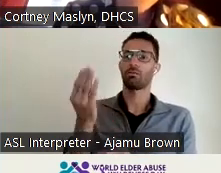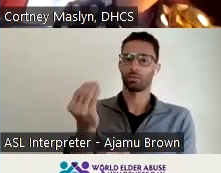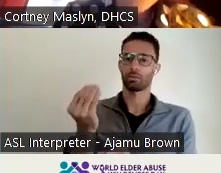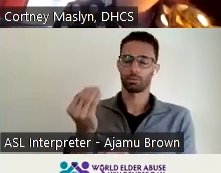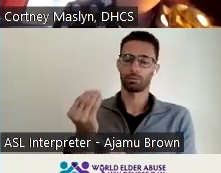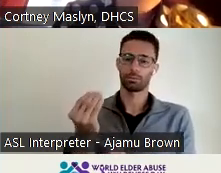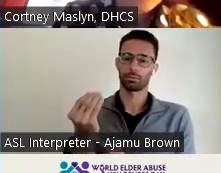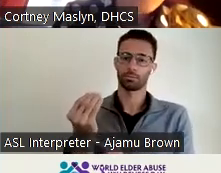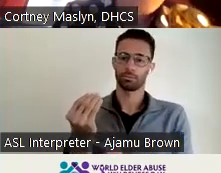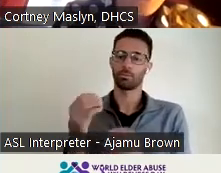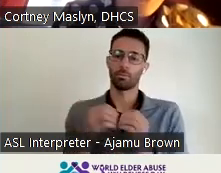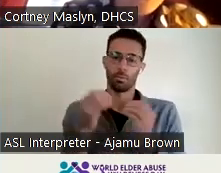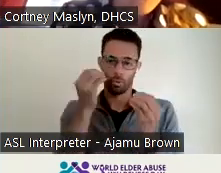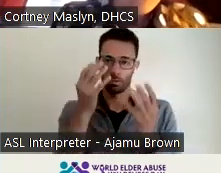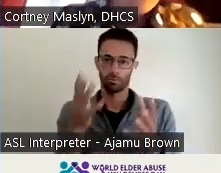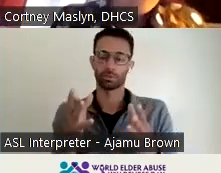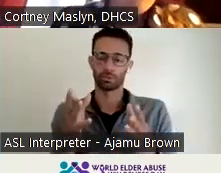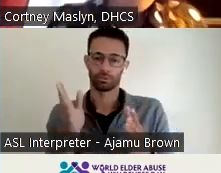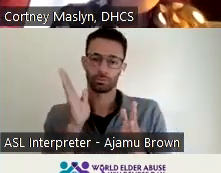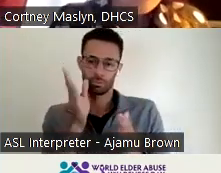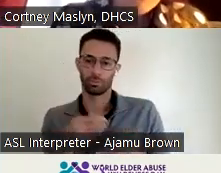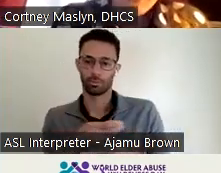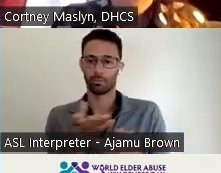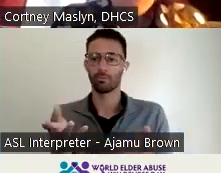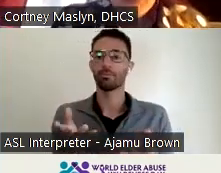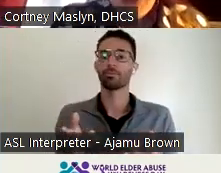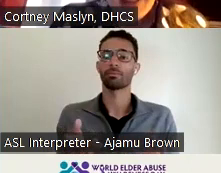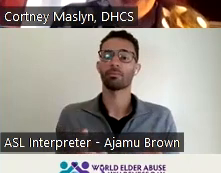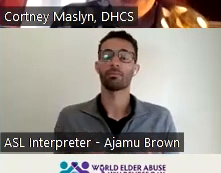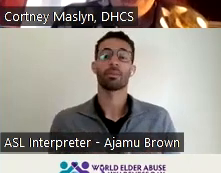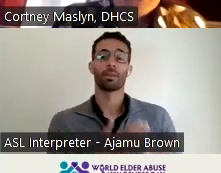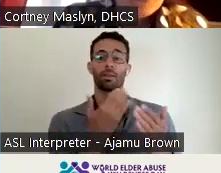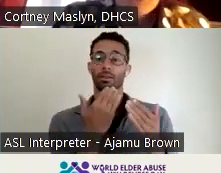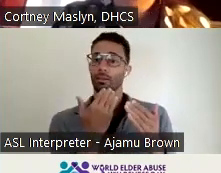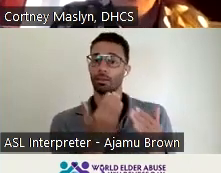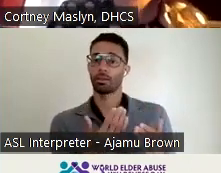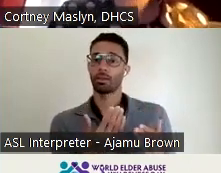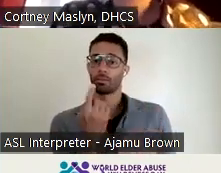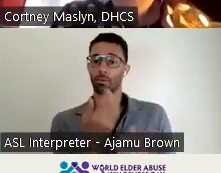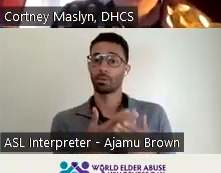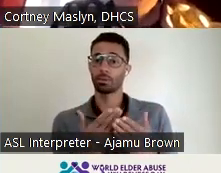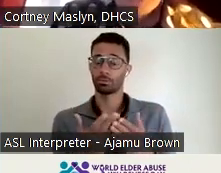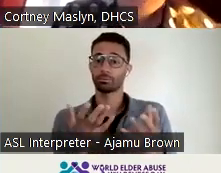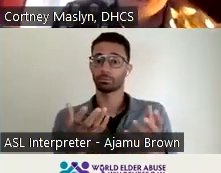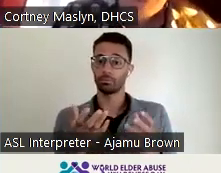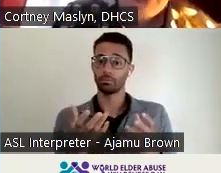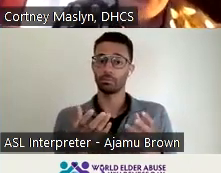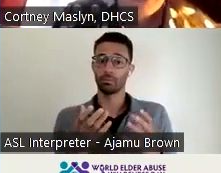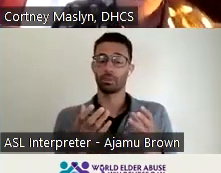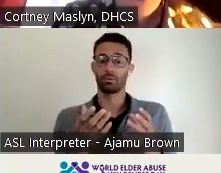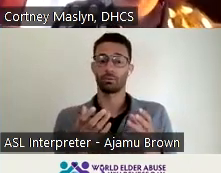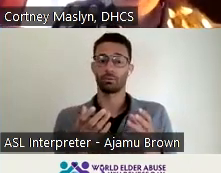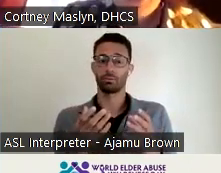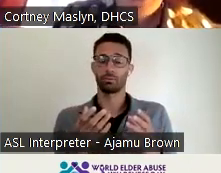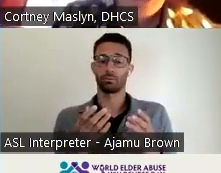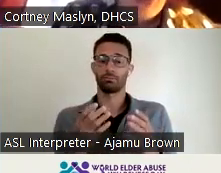So Courtney. Thanks, Sarah. I think one of the things that I really want to highlight, since many of you probably were able to join yesterday,